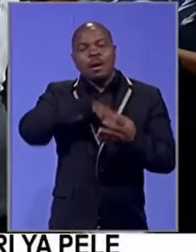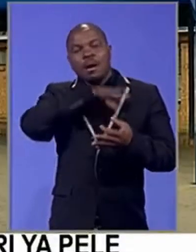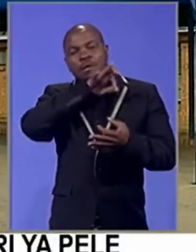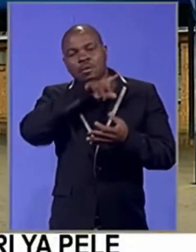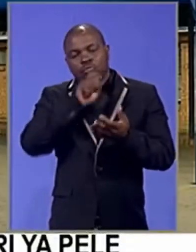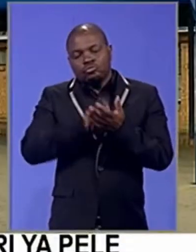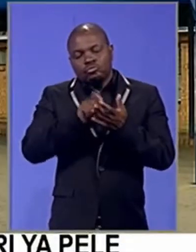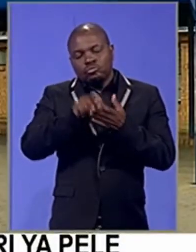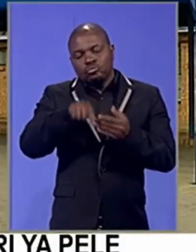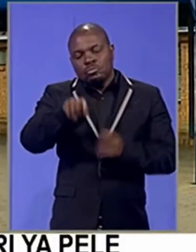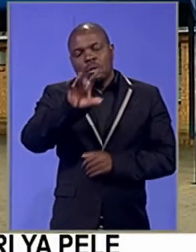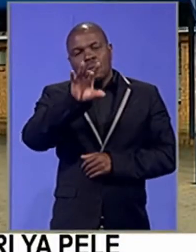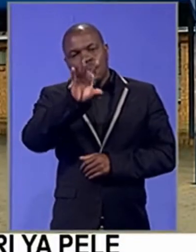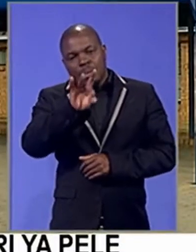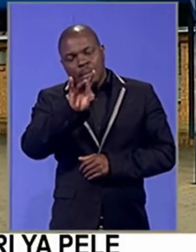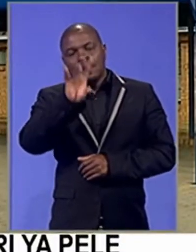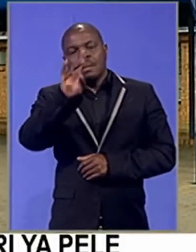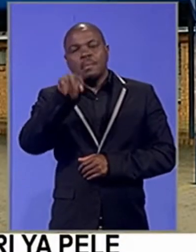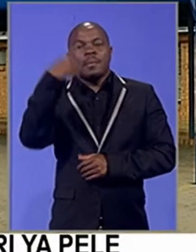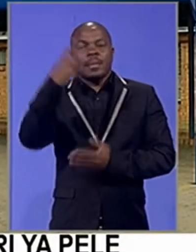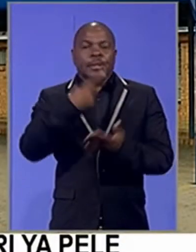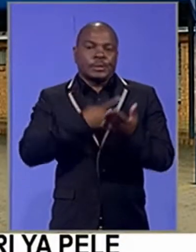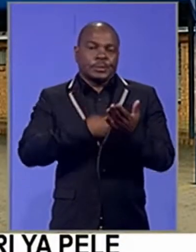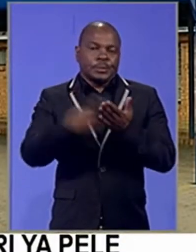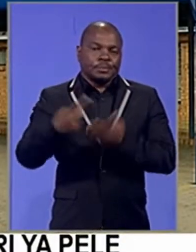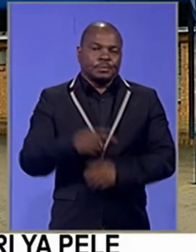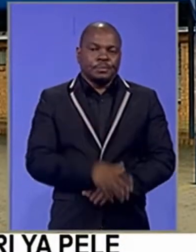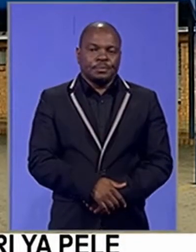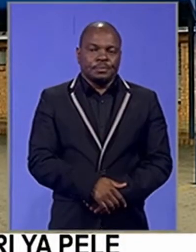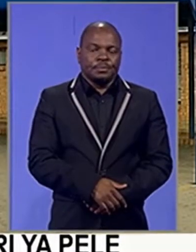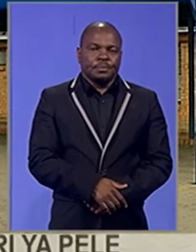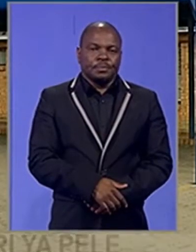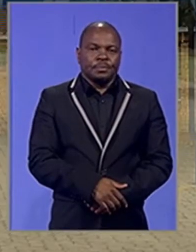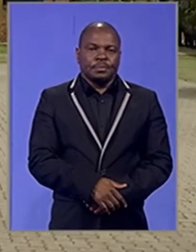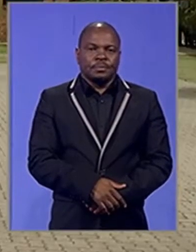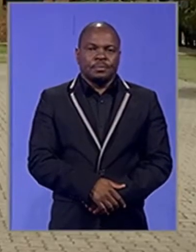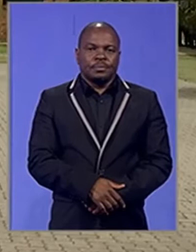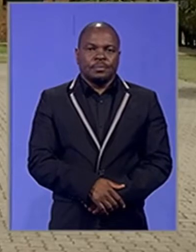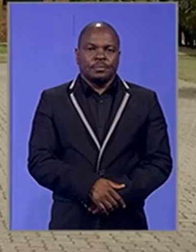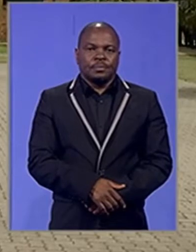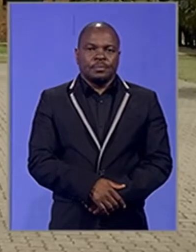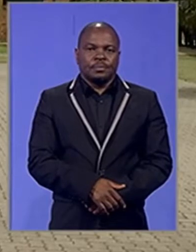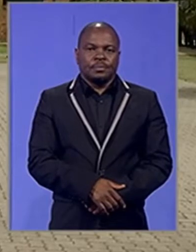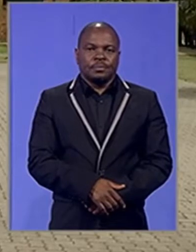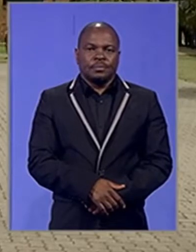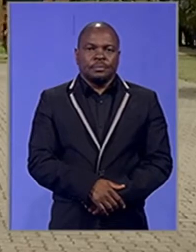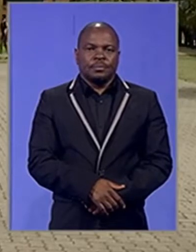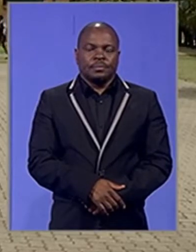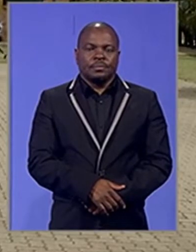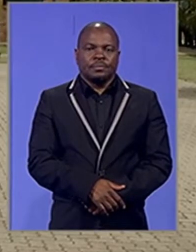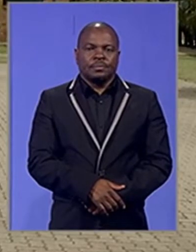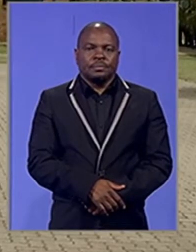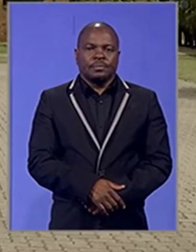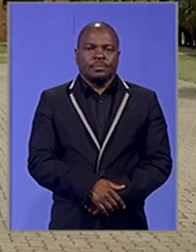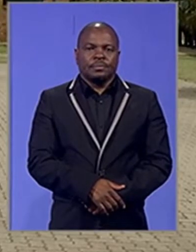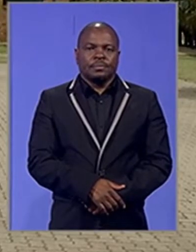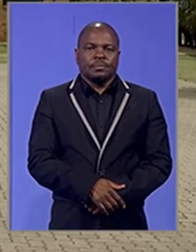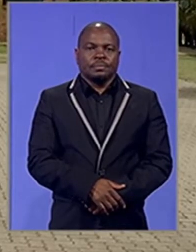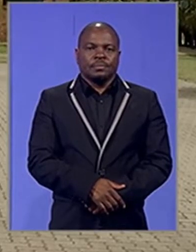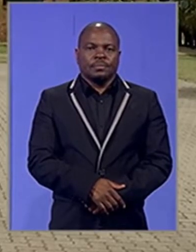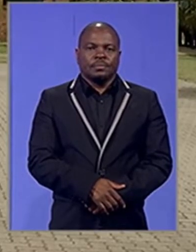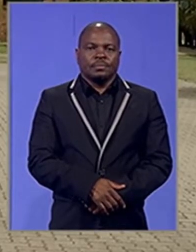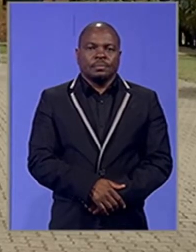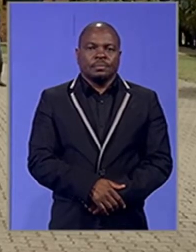ka la bobedi le la boraro o tlang. Offense Timo, SABC News, Nellmapius,